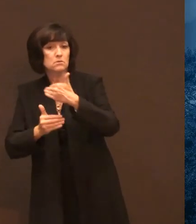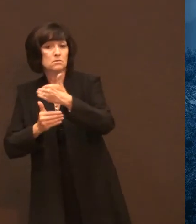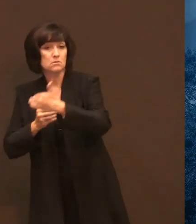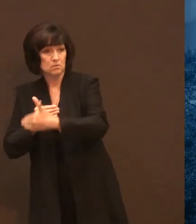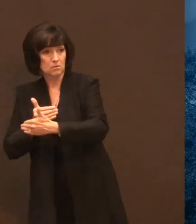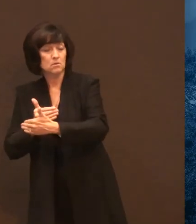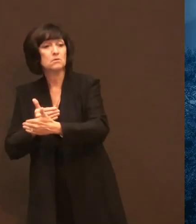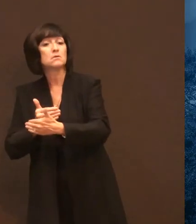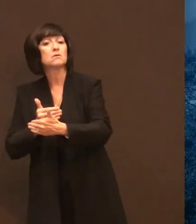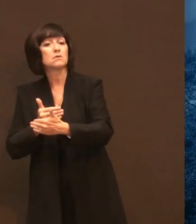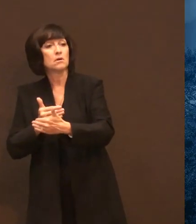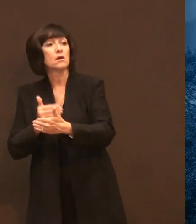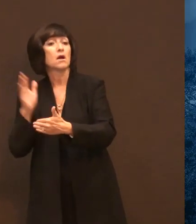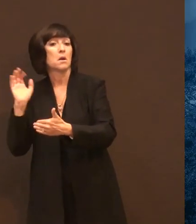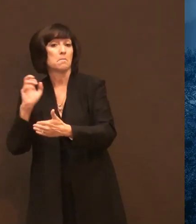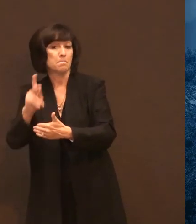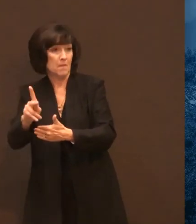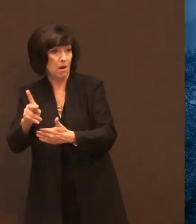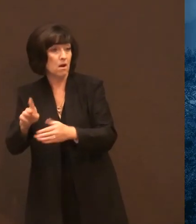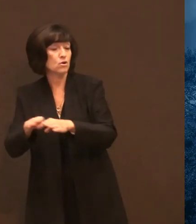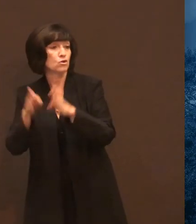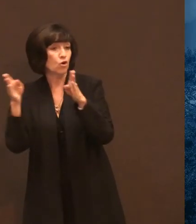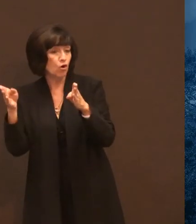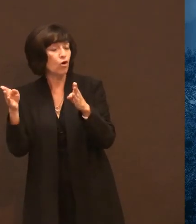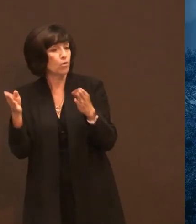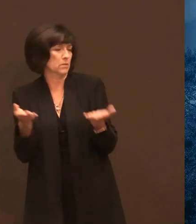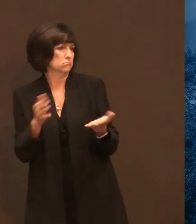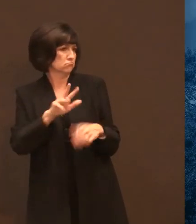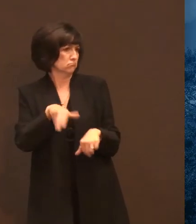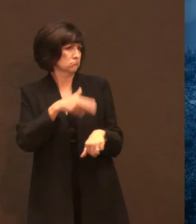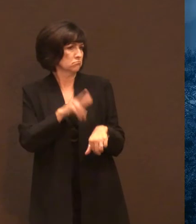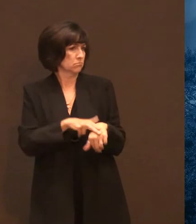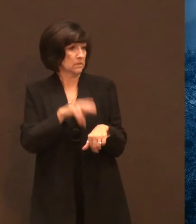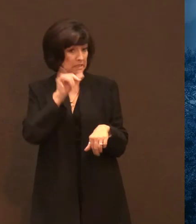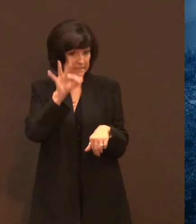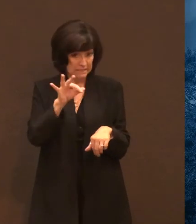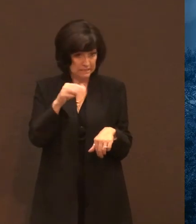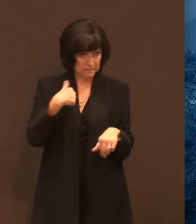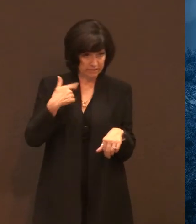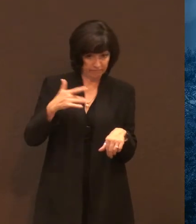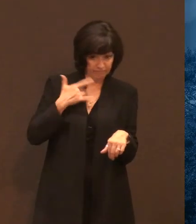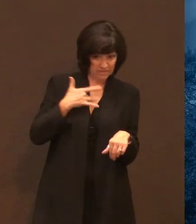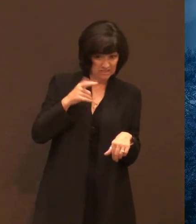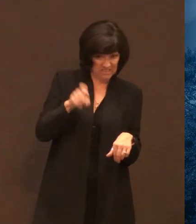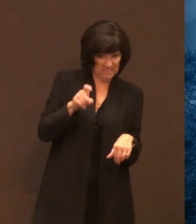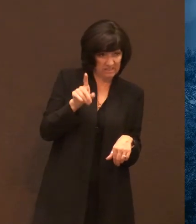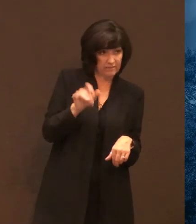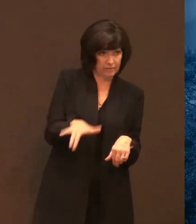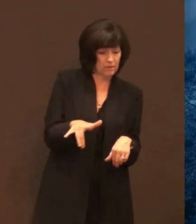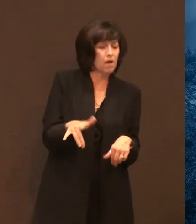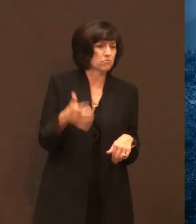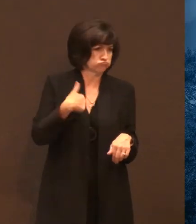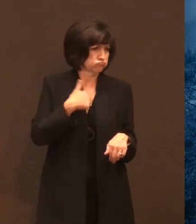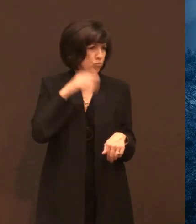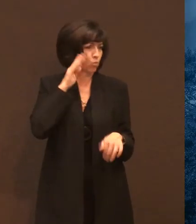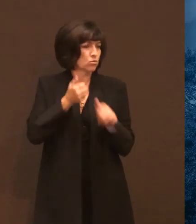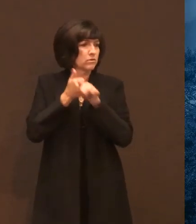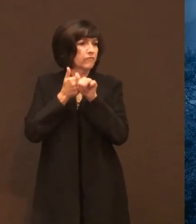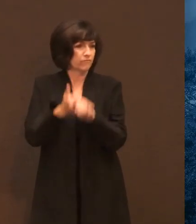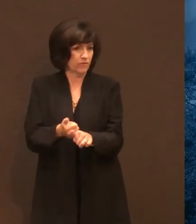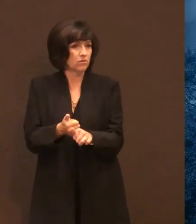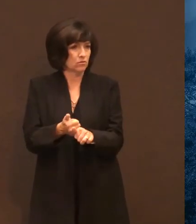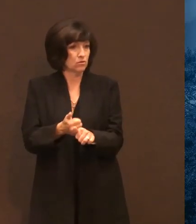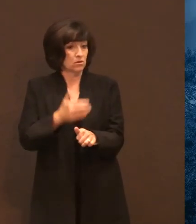if that's what it takes to make the appropriate accommodations. And so, with respect to